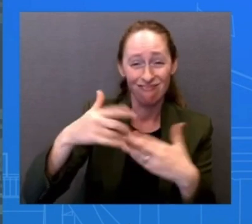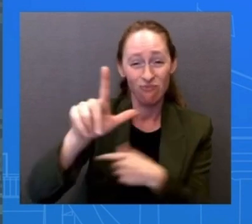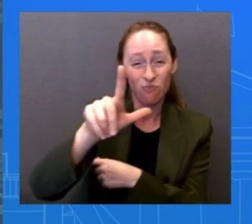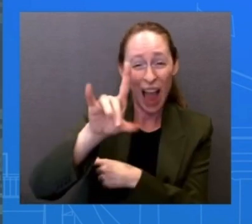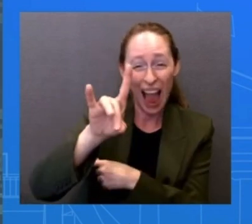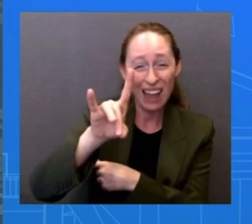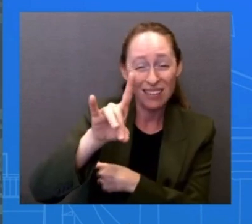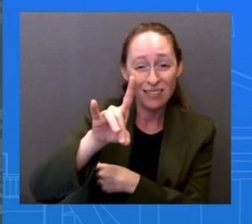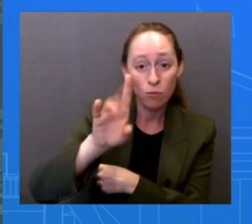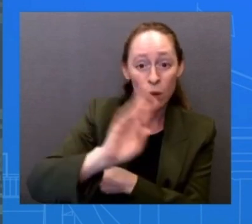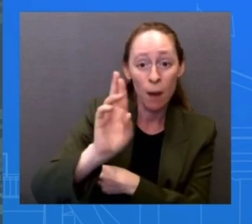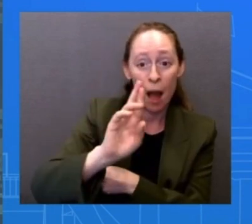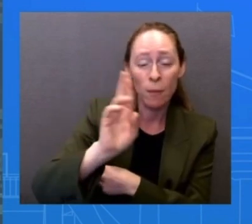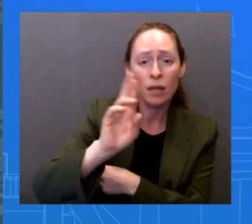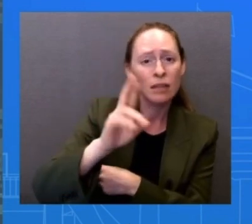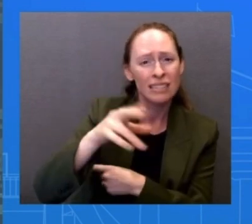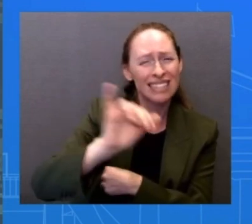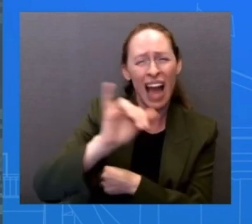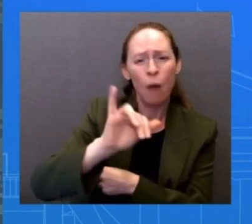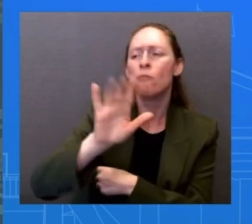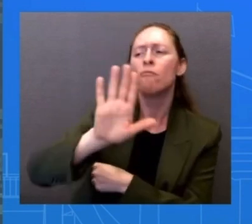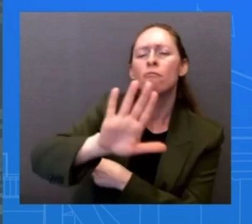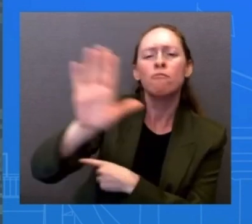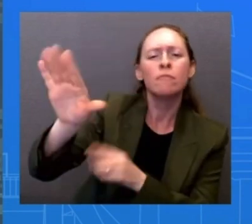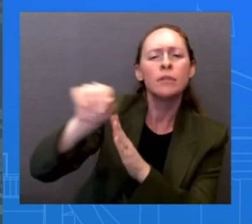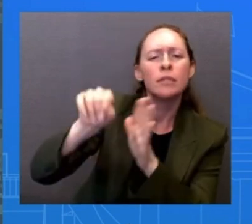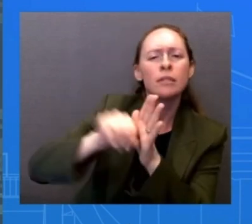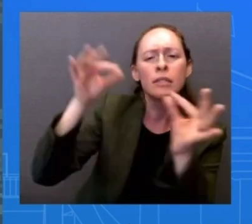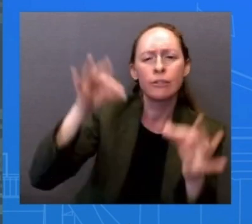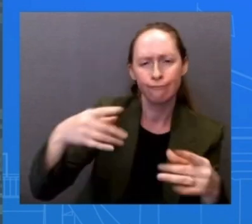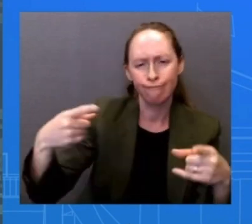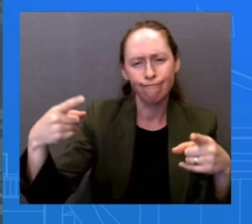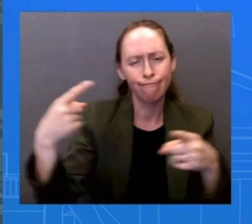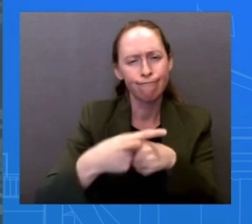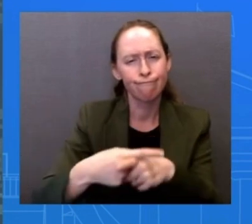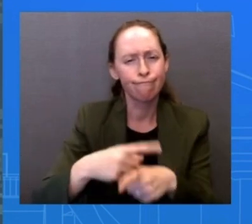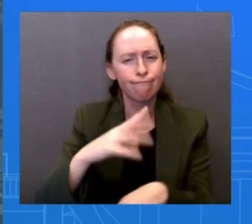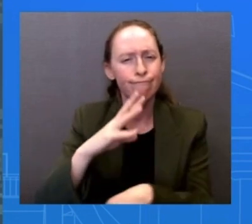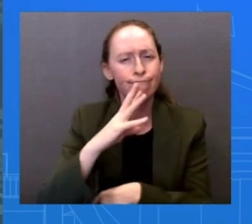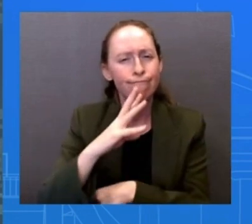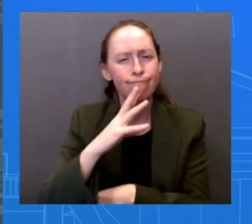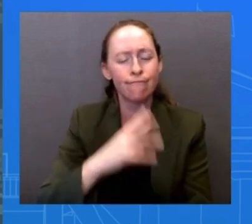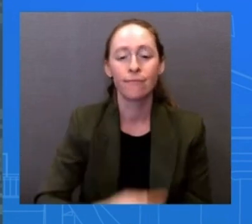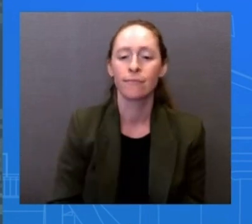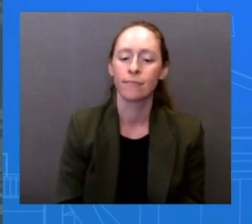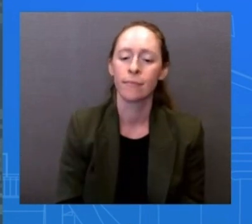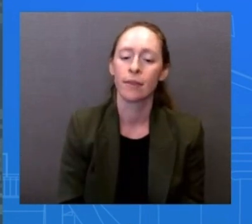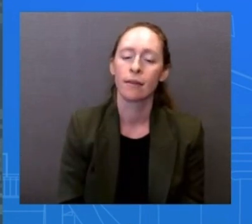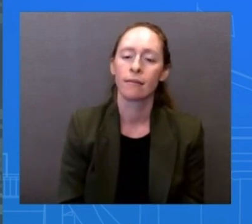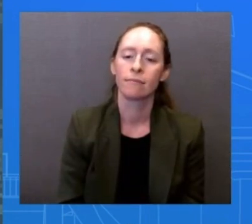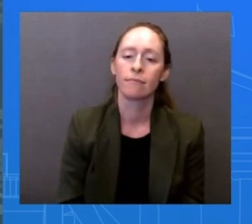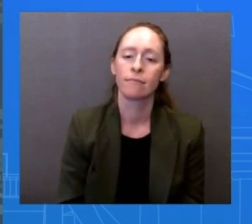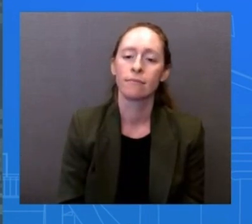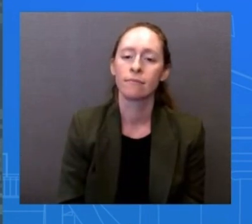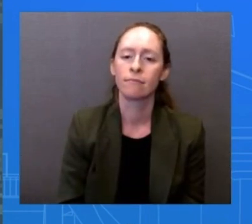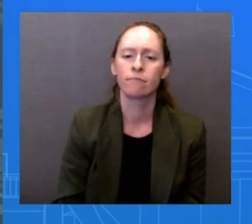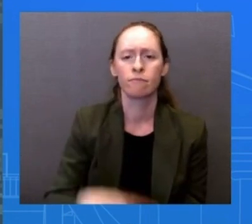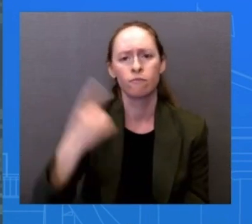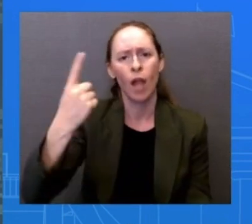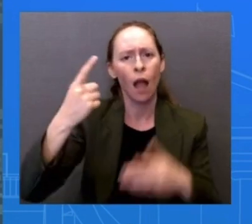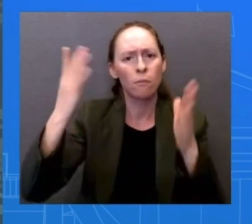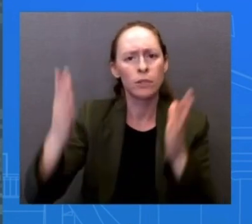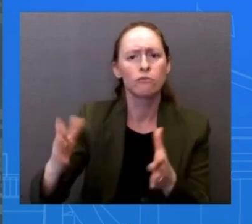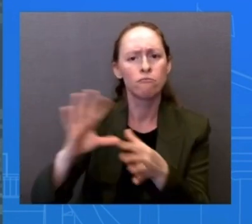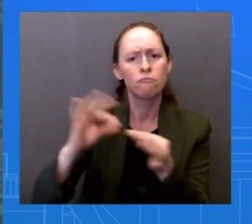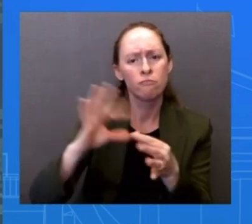said he wants to ban contraception. So we should really listen to what Republicans are trying to